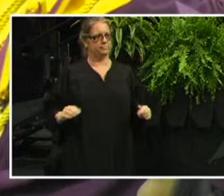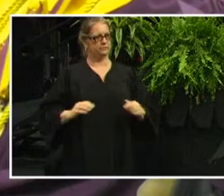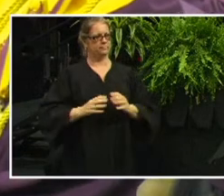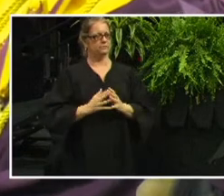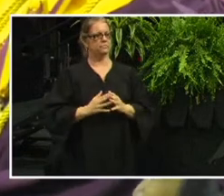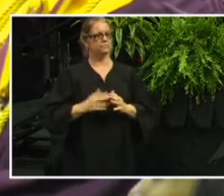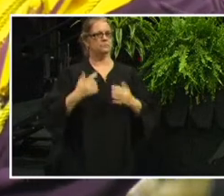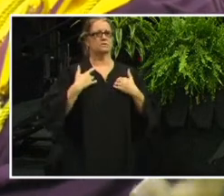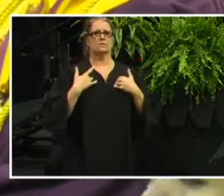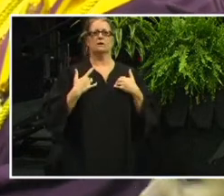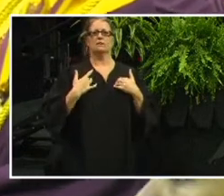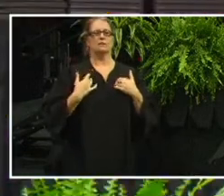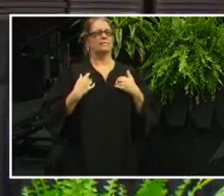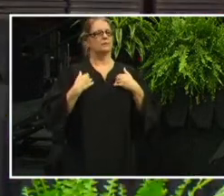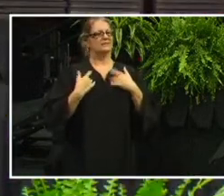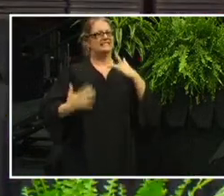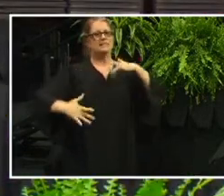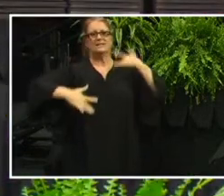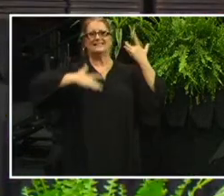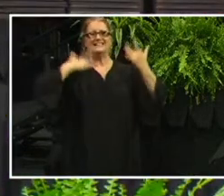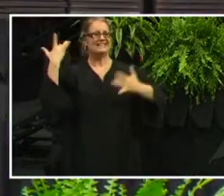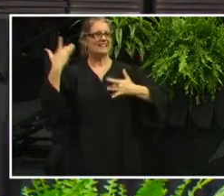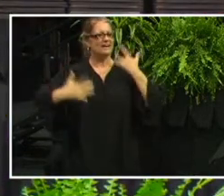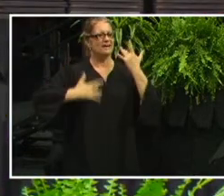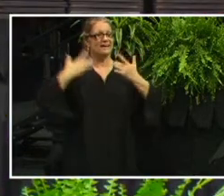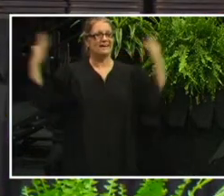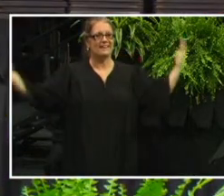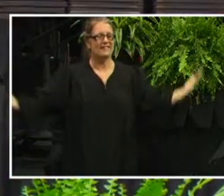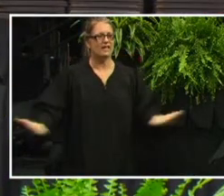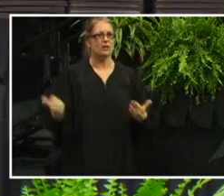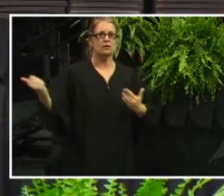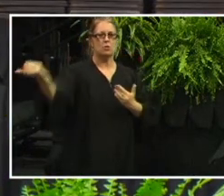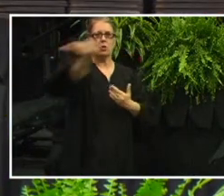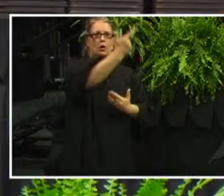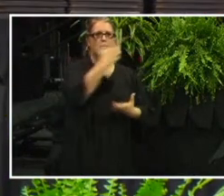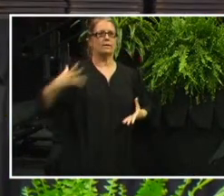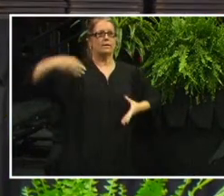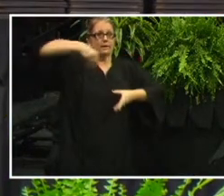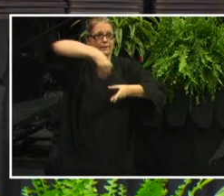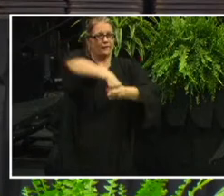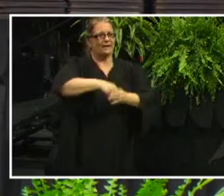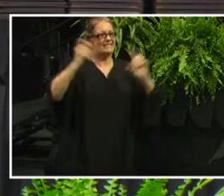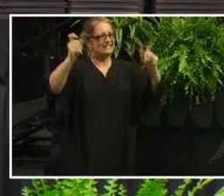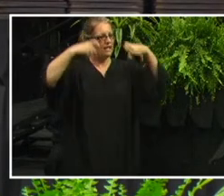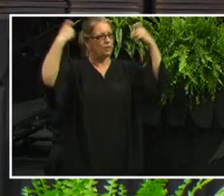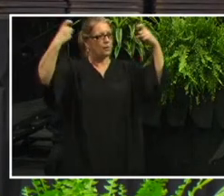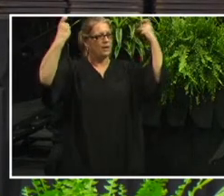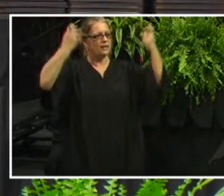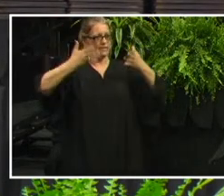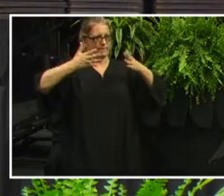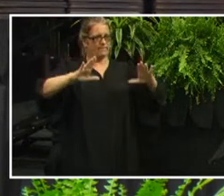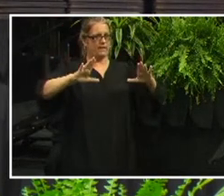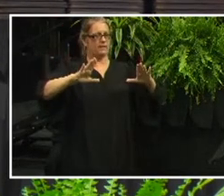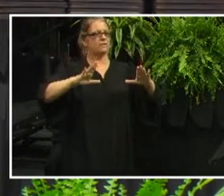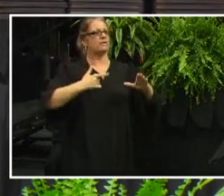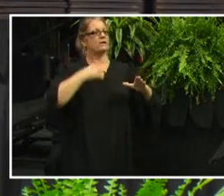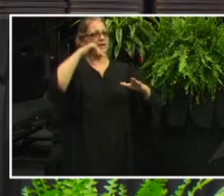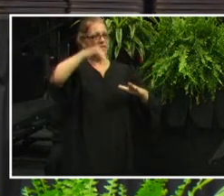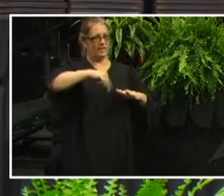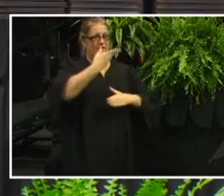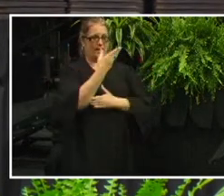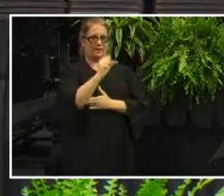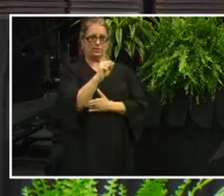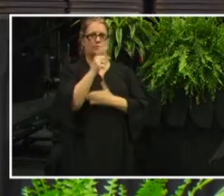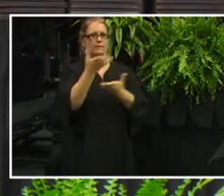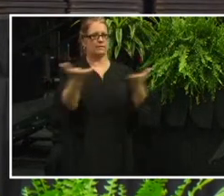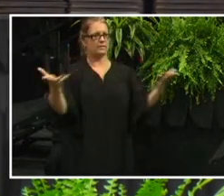We are so very excited to be here and to have all of you join us to celebrate the accomplishments of the Phoenix seated before